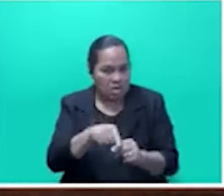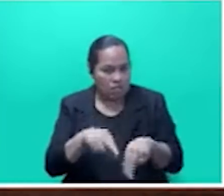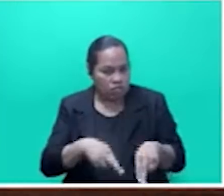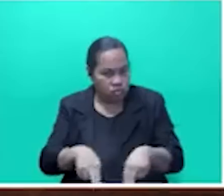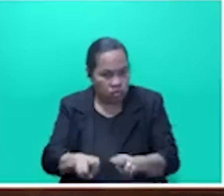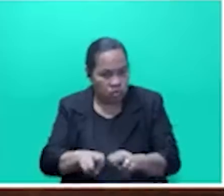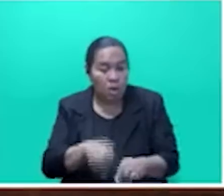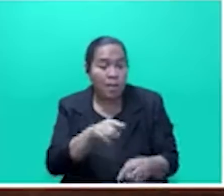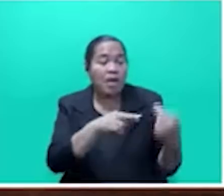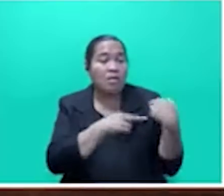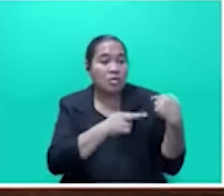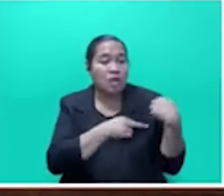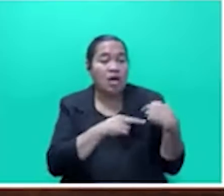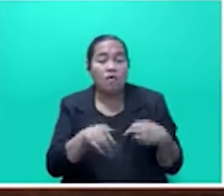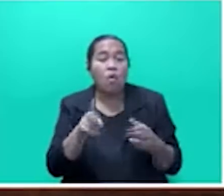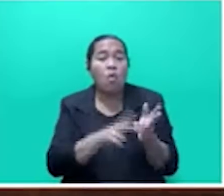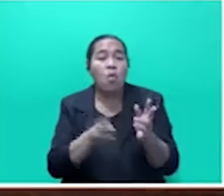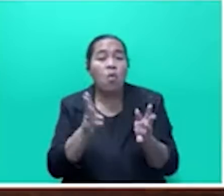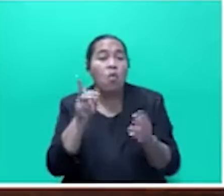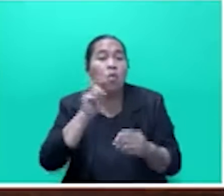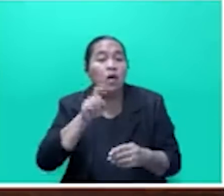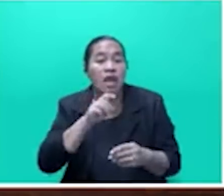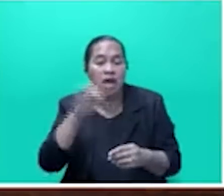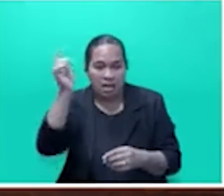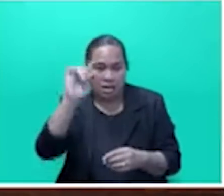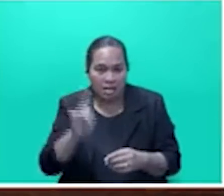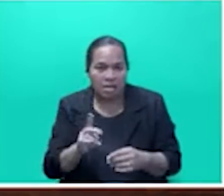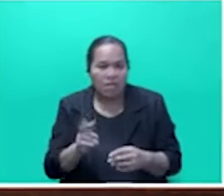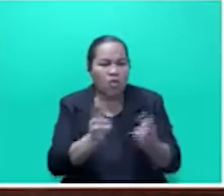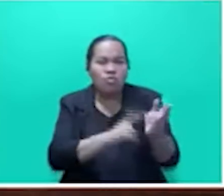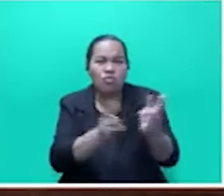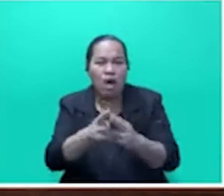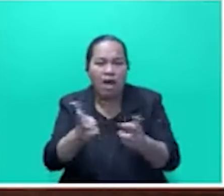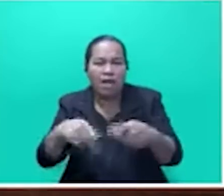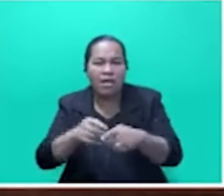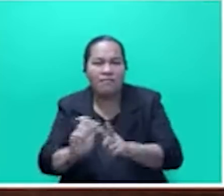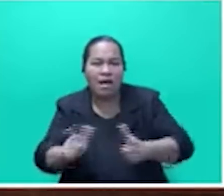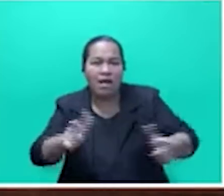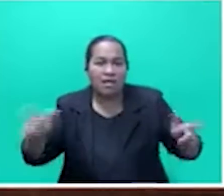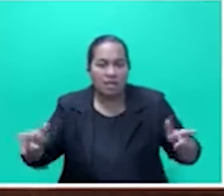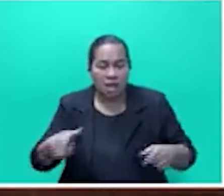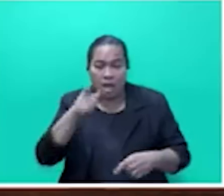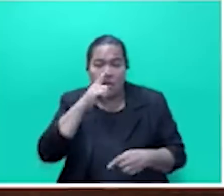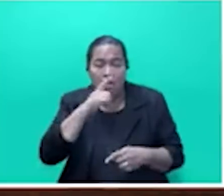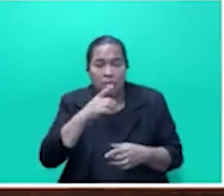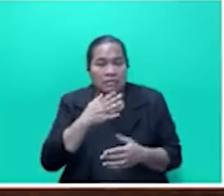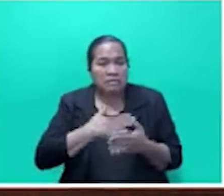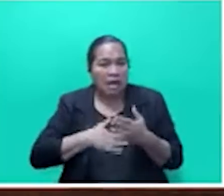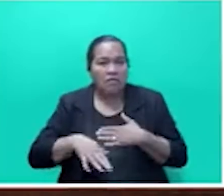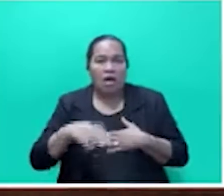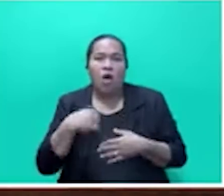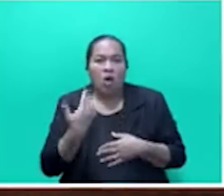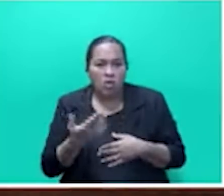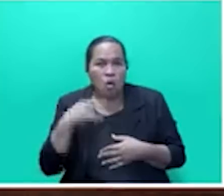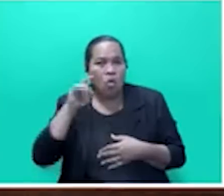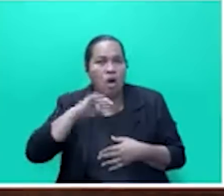will also be responsible for rural water, electrification, and sanitation services. The people are suffering due to regular power and water